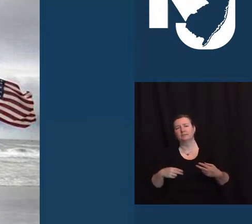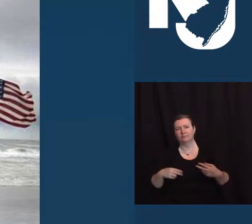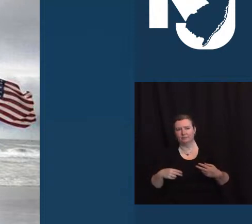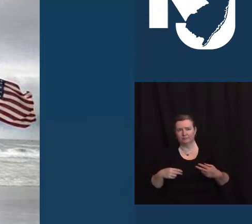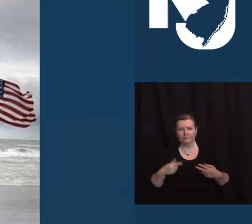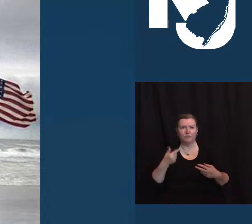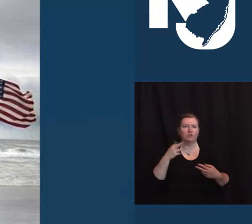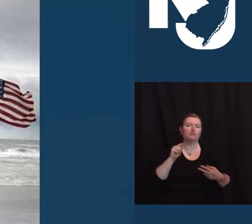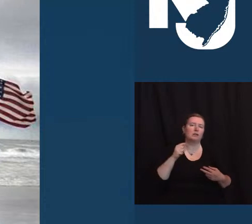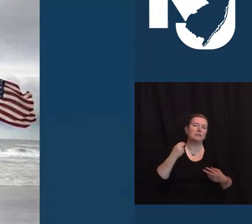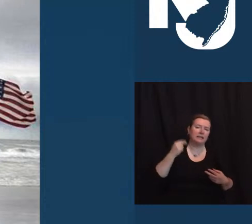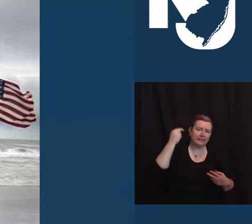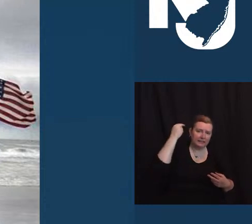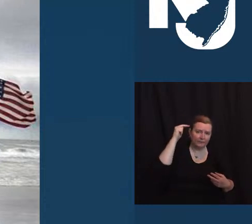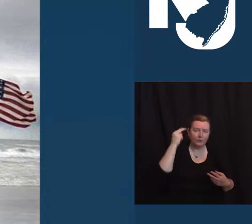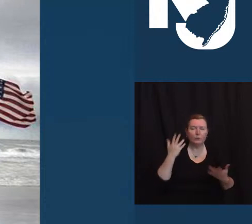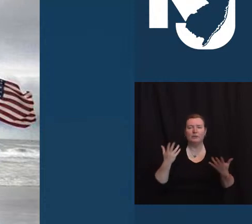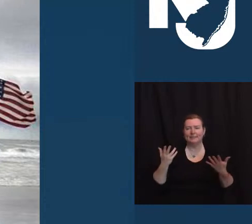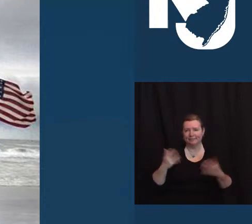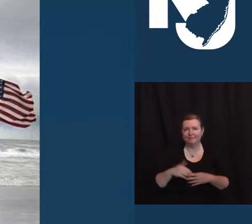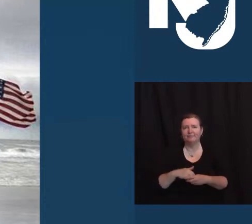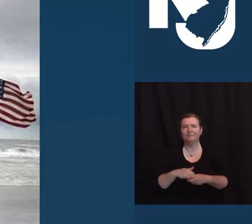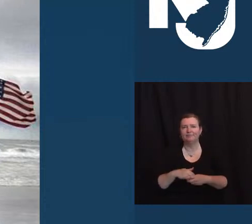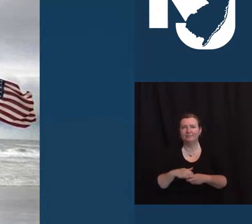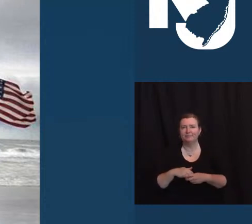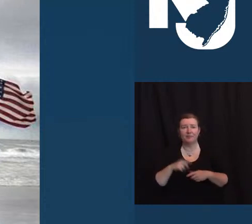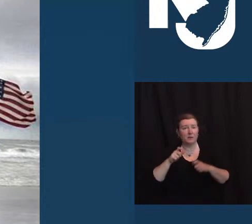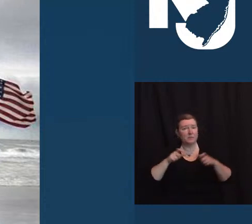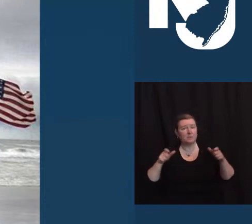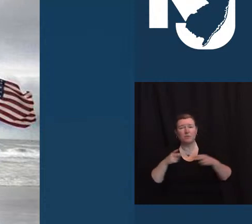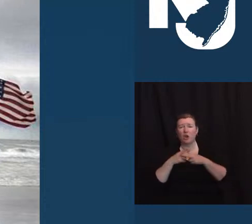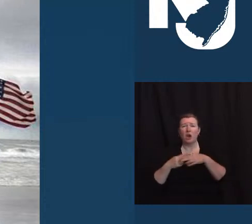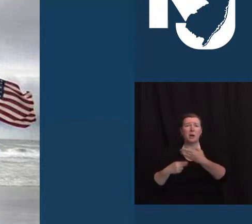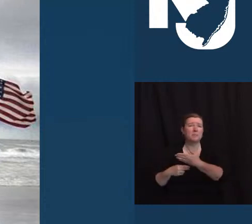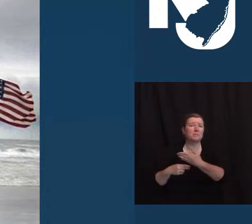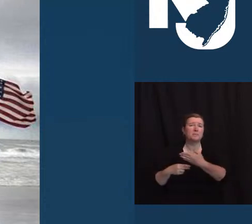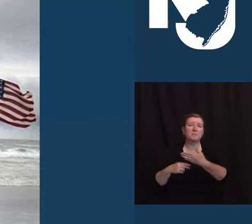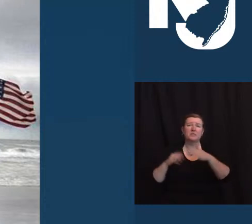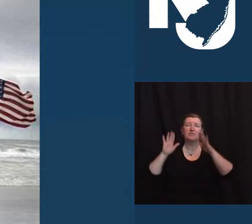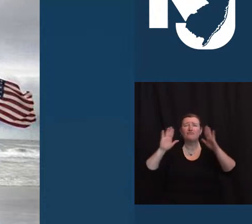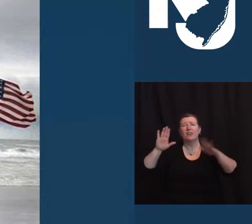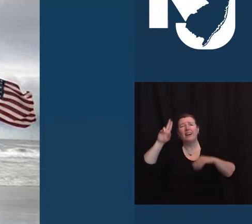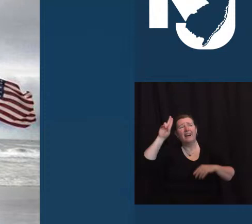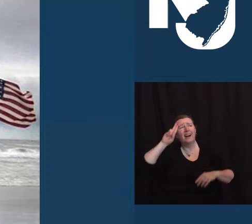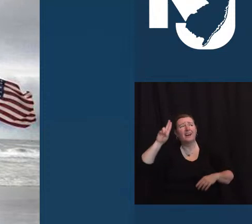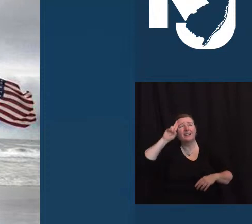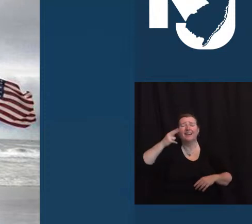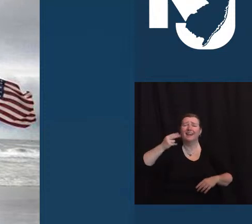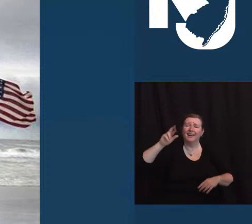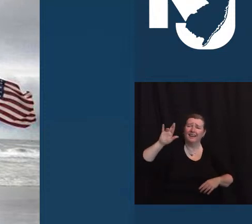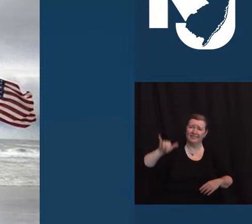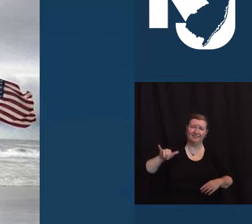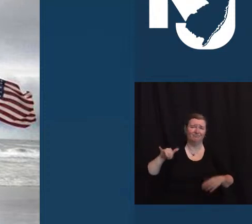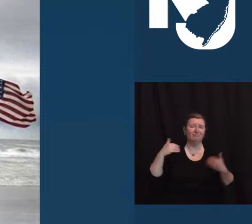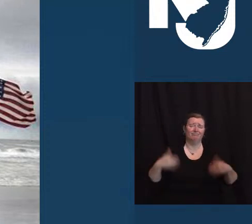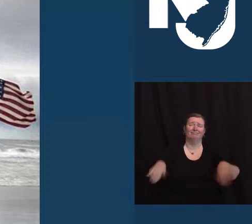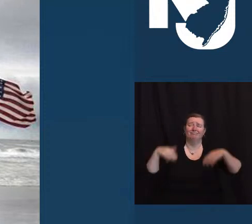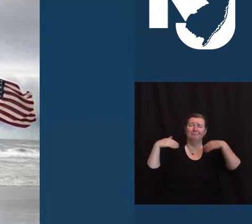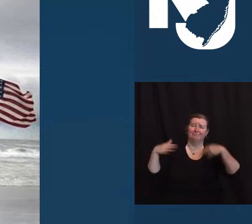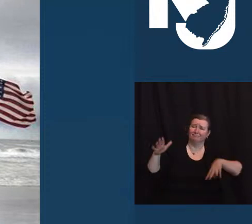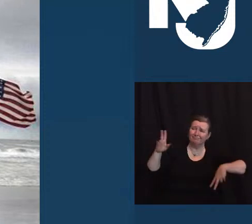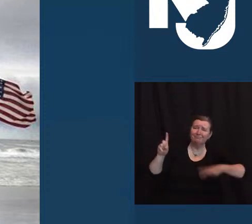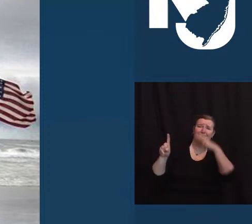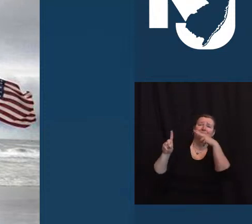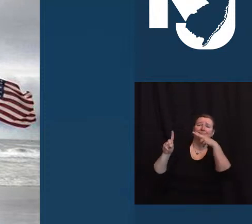nephews. He was known, I think, as Magnificent Uncle Harry, if I've got it right, but it's M-U-H, by all of his nieces